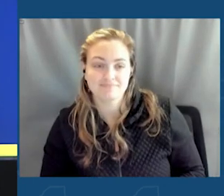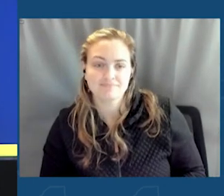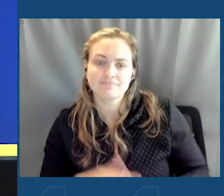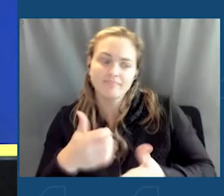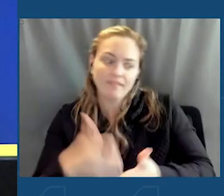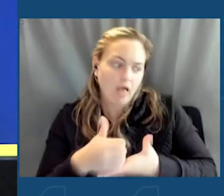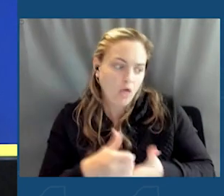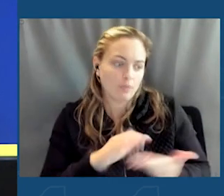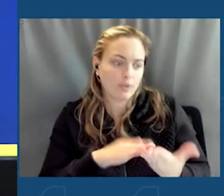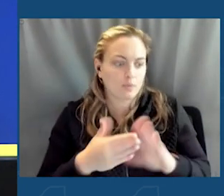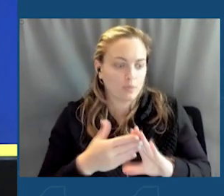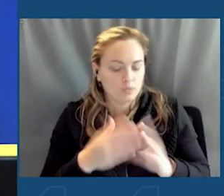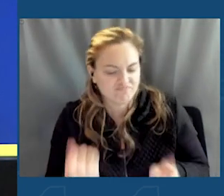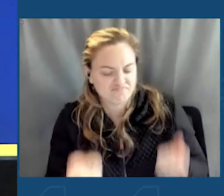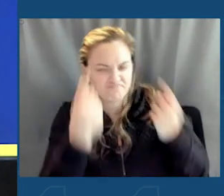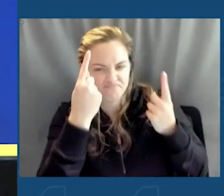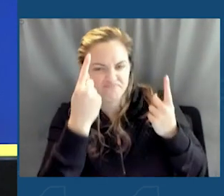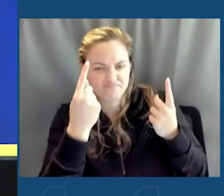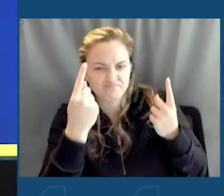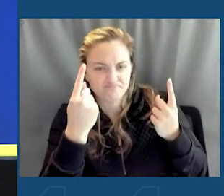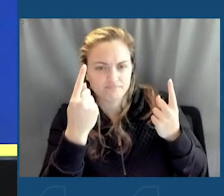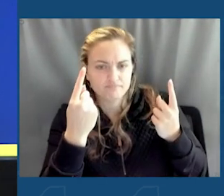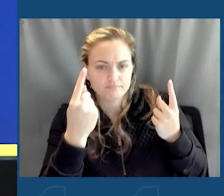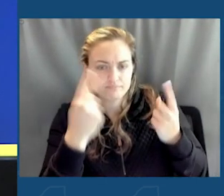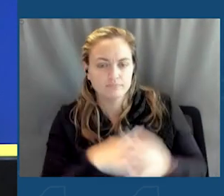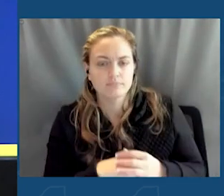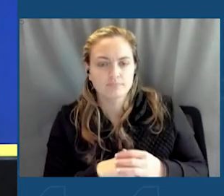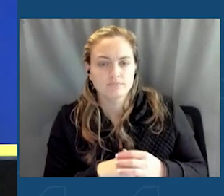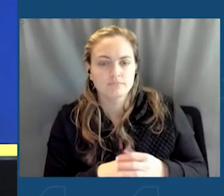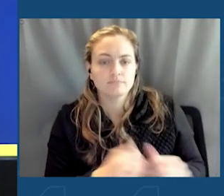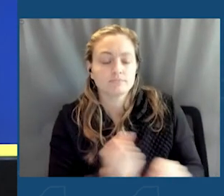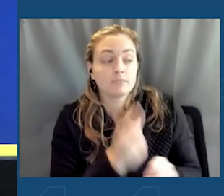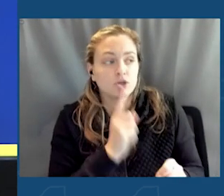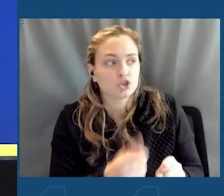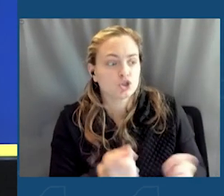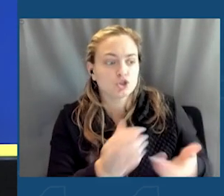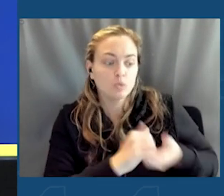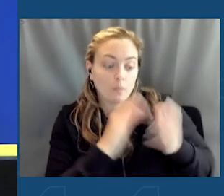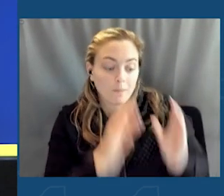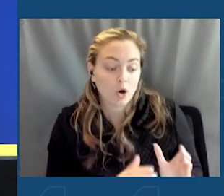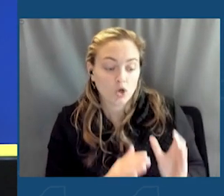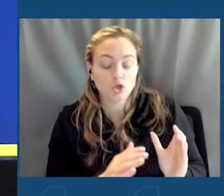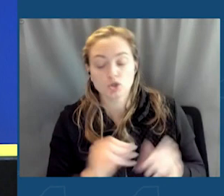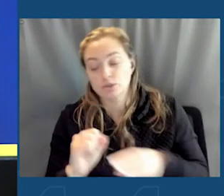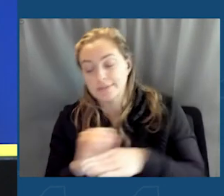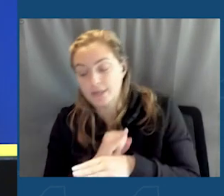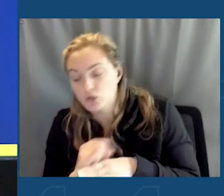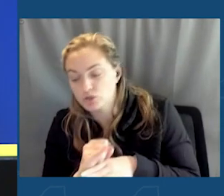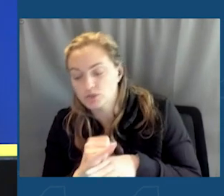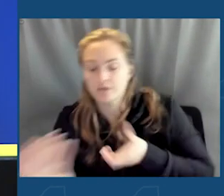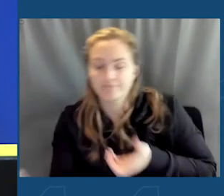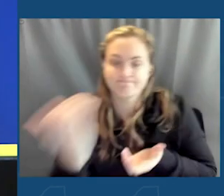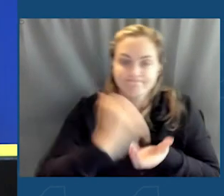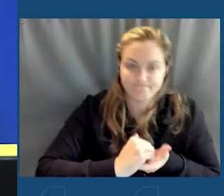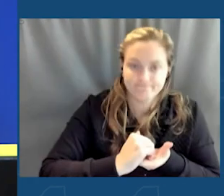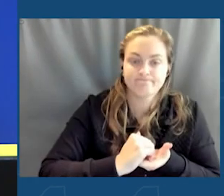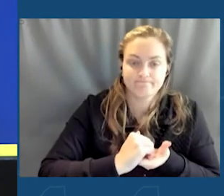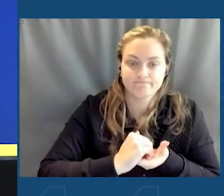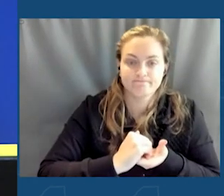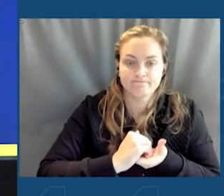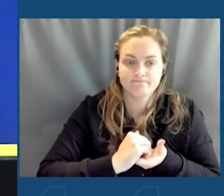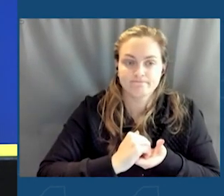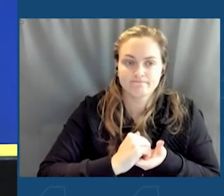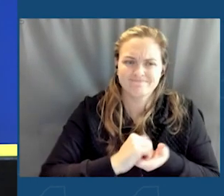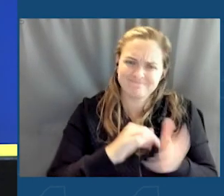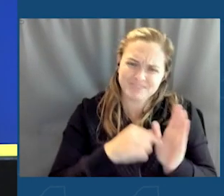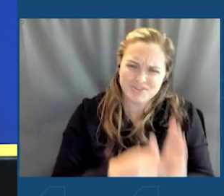community understand this and bring our partners in the industry together to show the youth in the